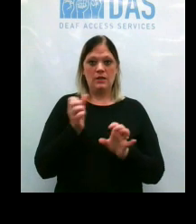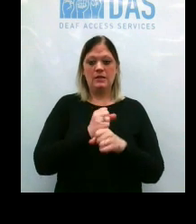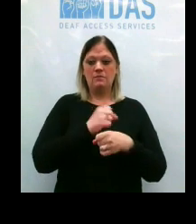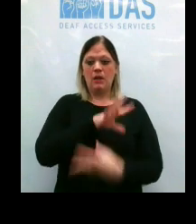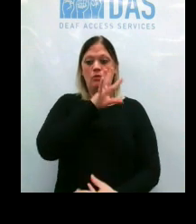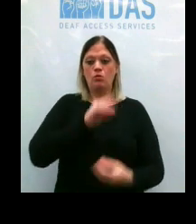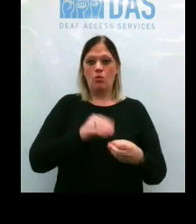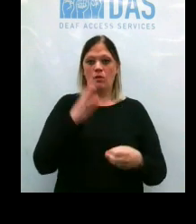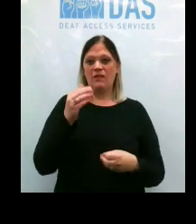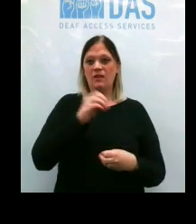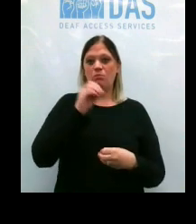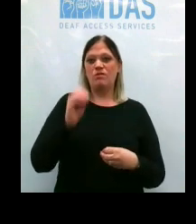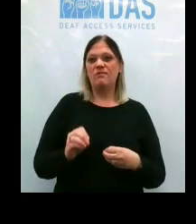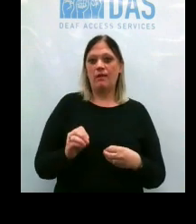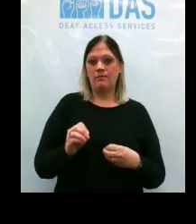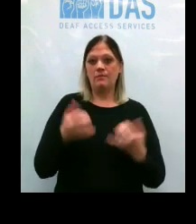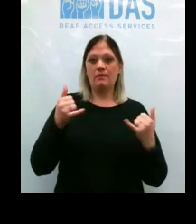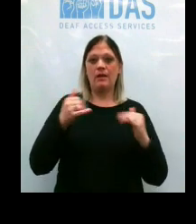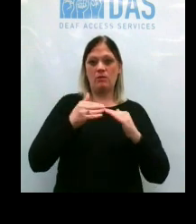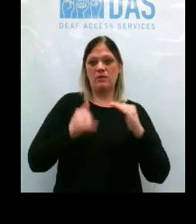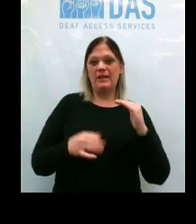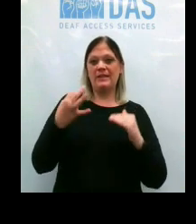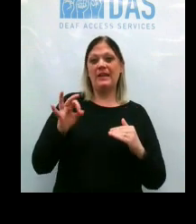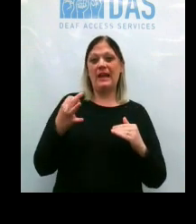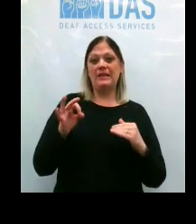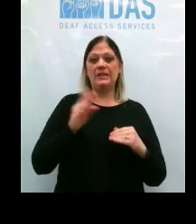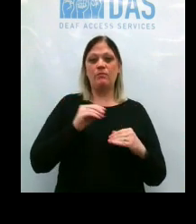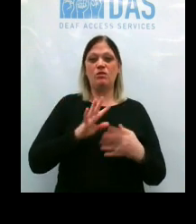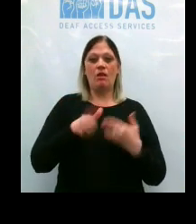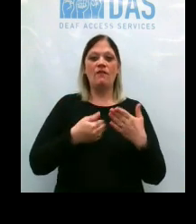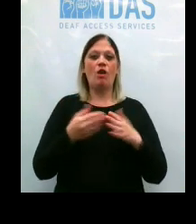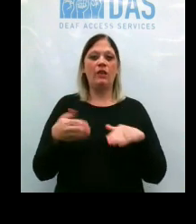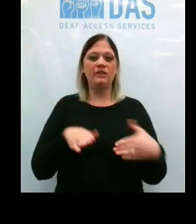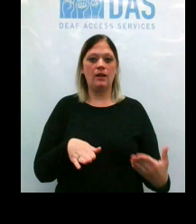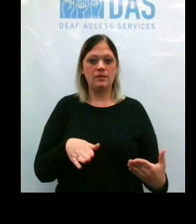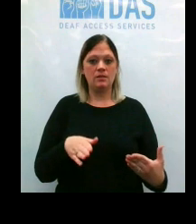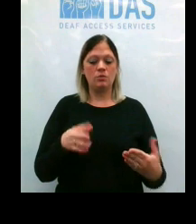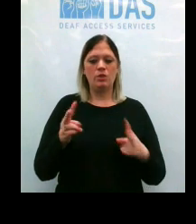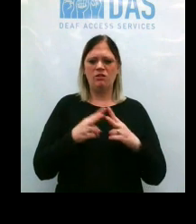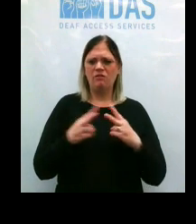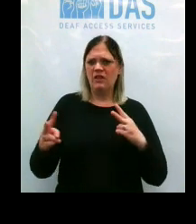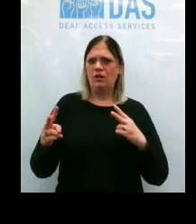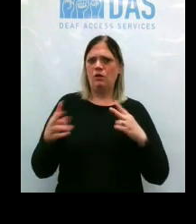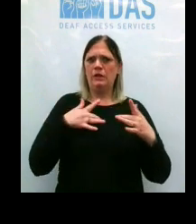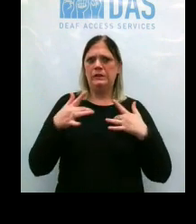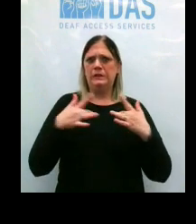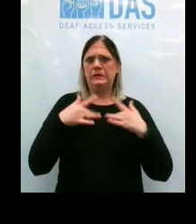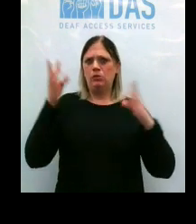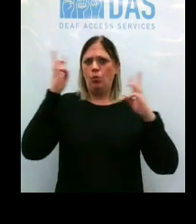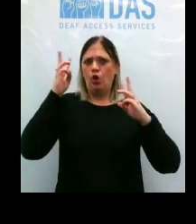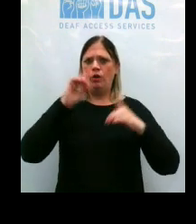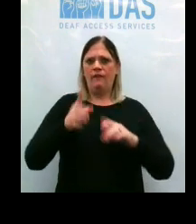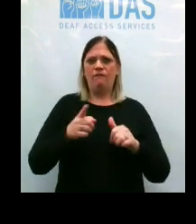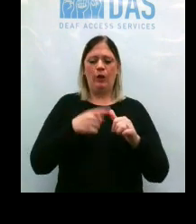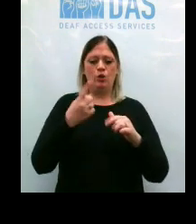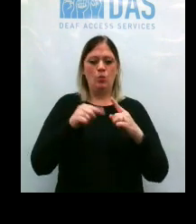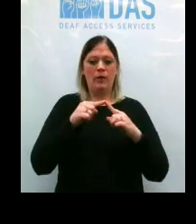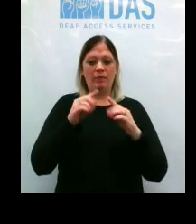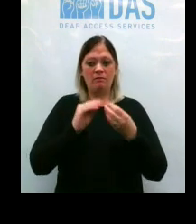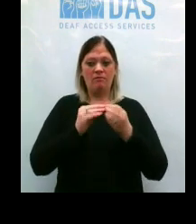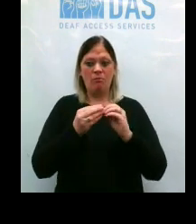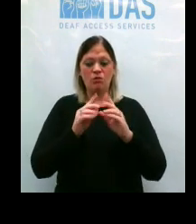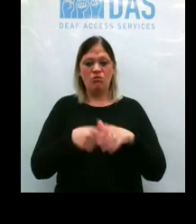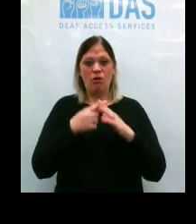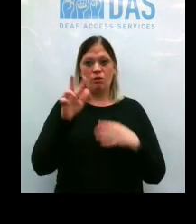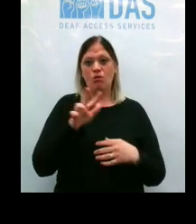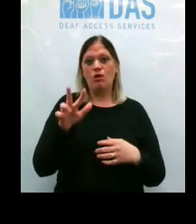of the population, and right now it's a little less than 19% of all deaths. We were very worried at first when that number was showing about 33%